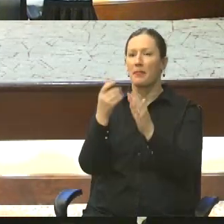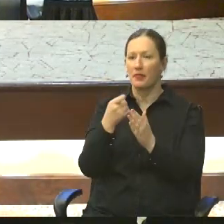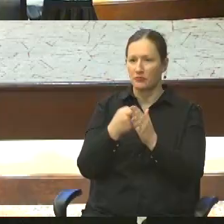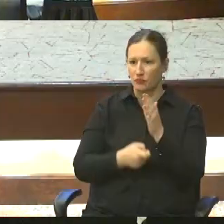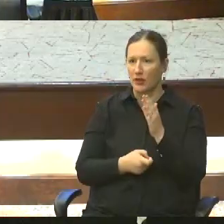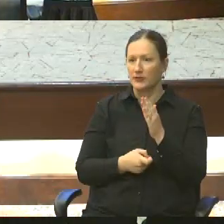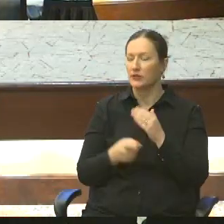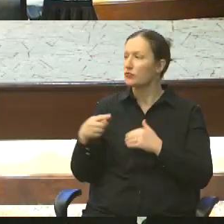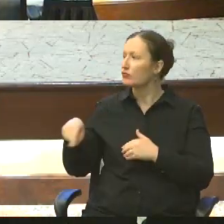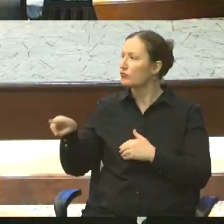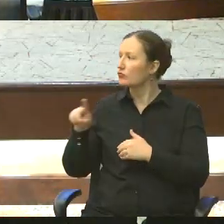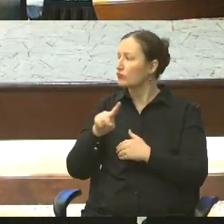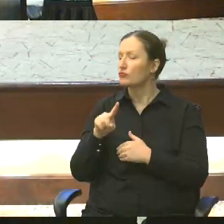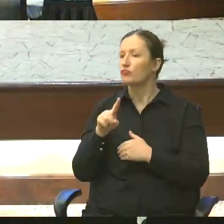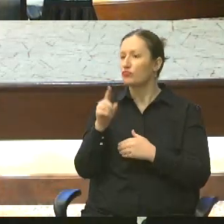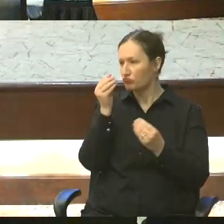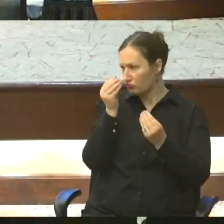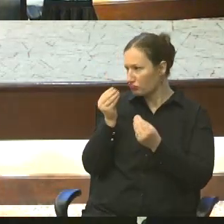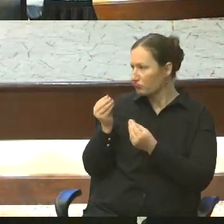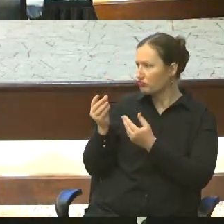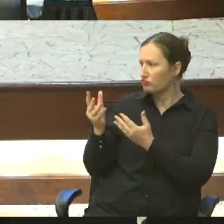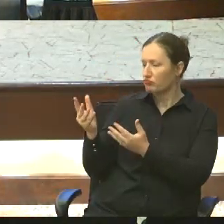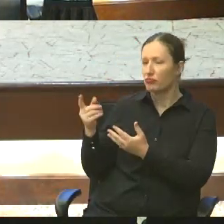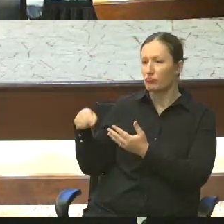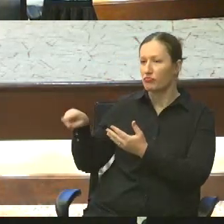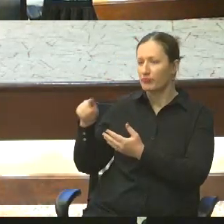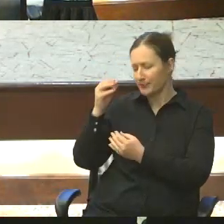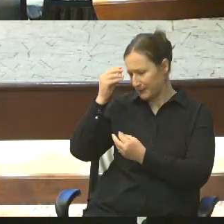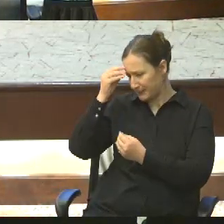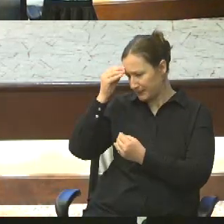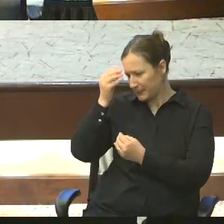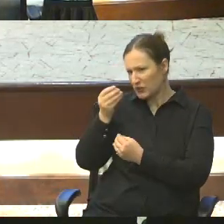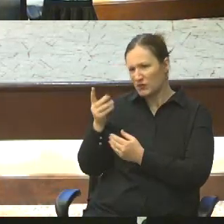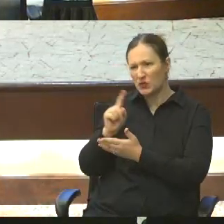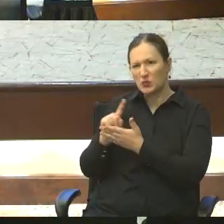feedback. Okay. So that ball can be in my court.